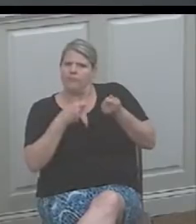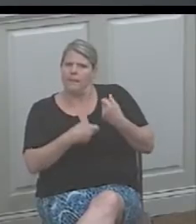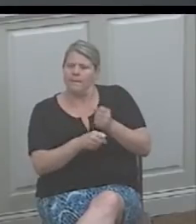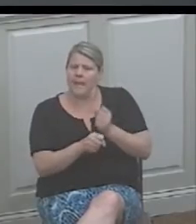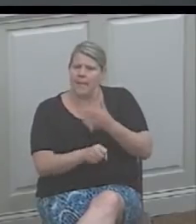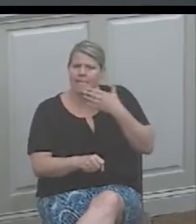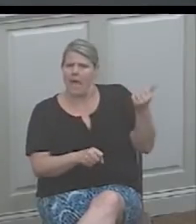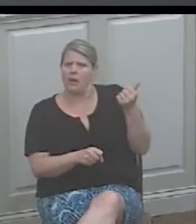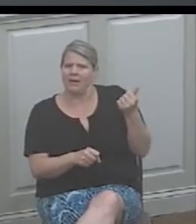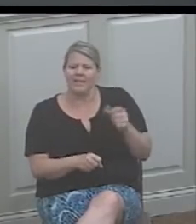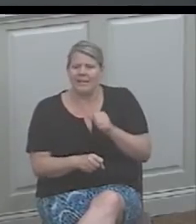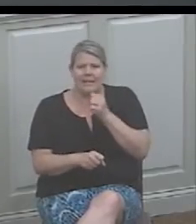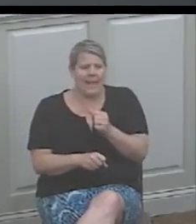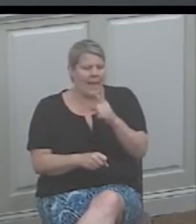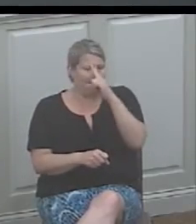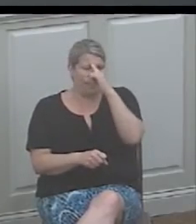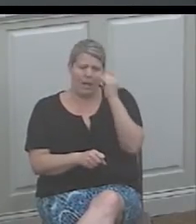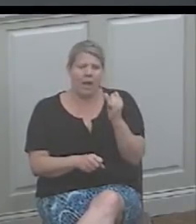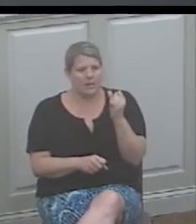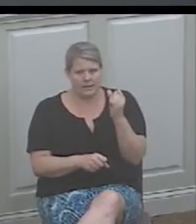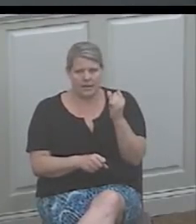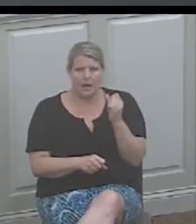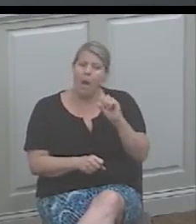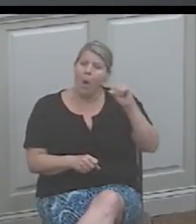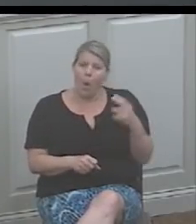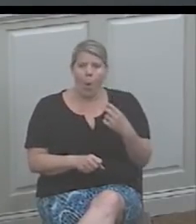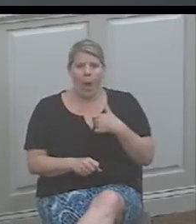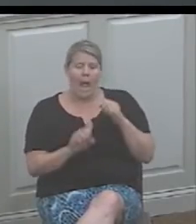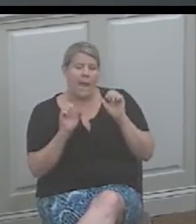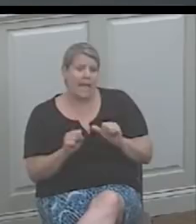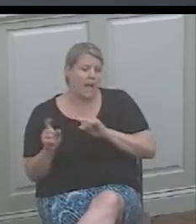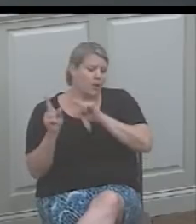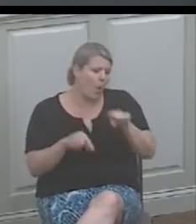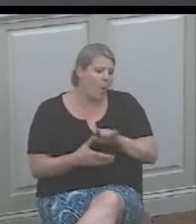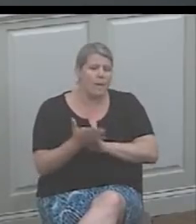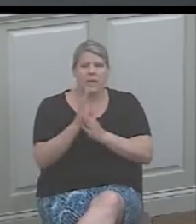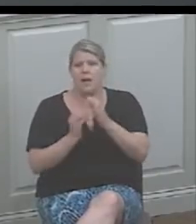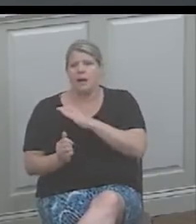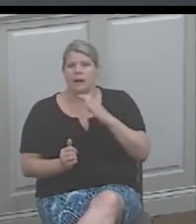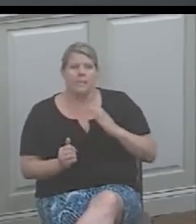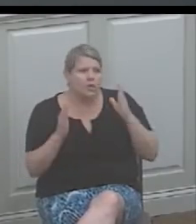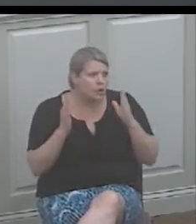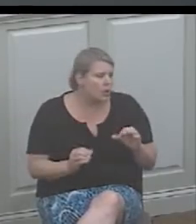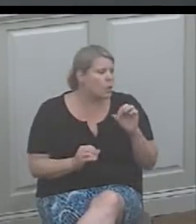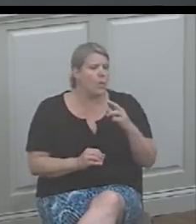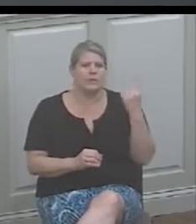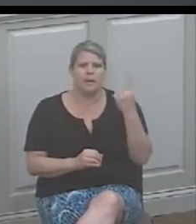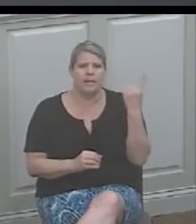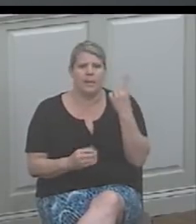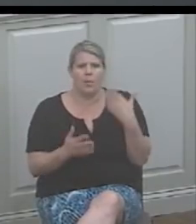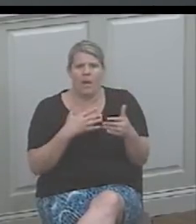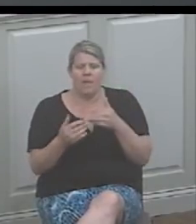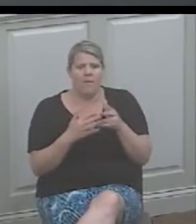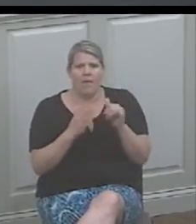You don't do it because of the fact that, hey, I can go in here and I can be a city commissioner or whatever position